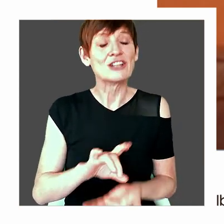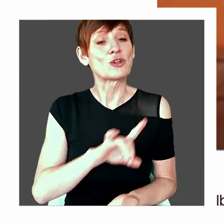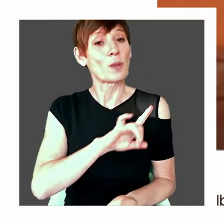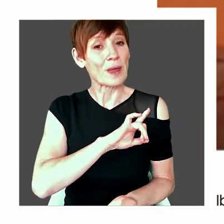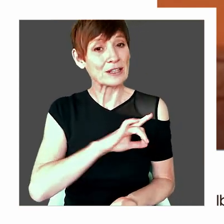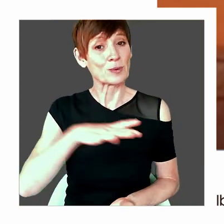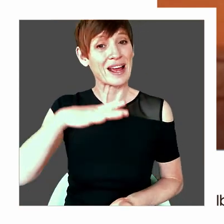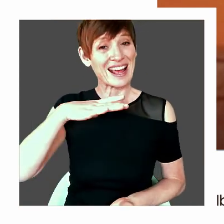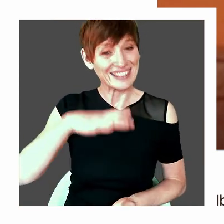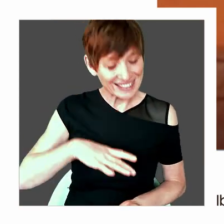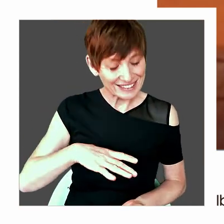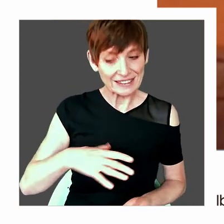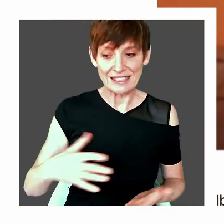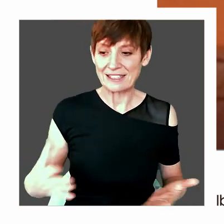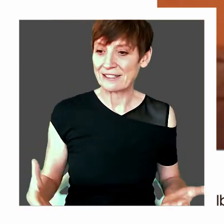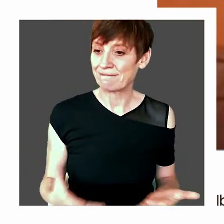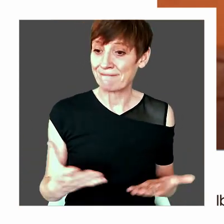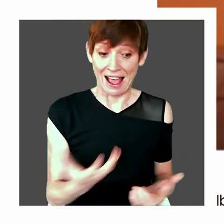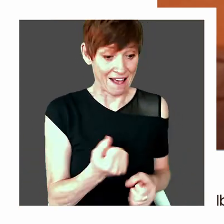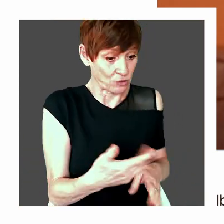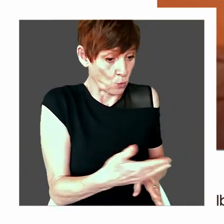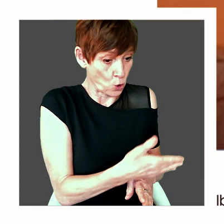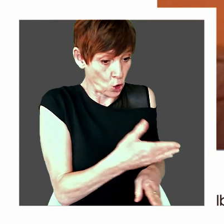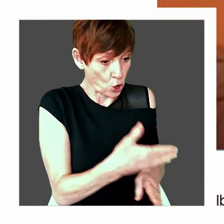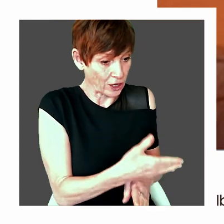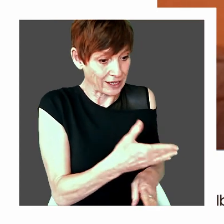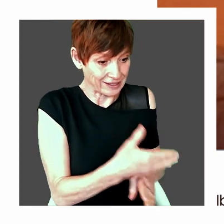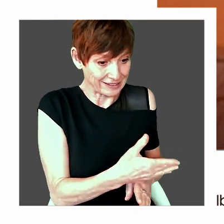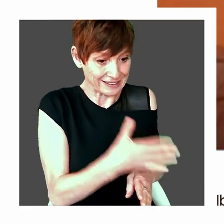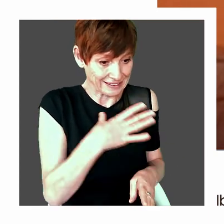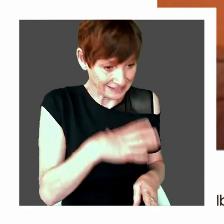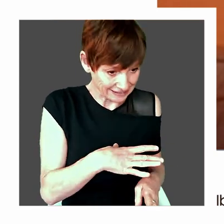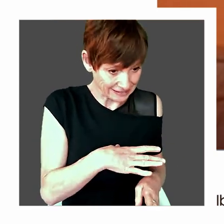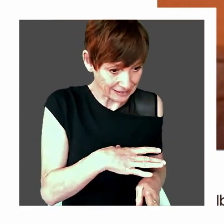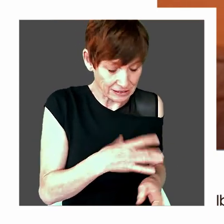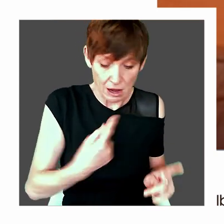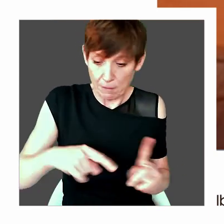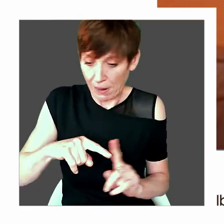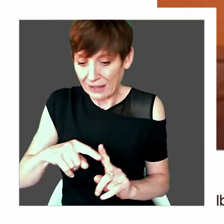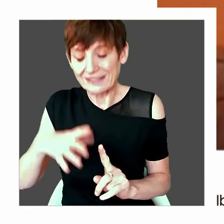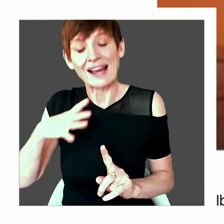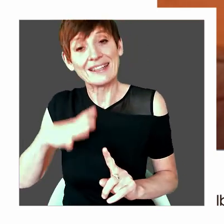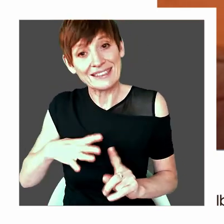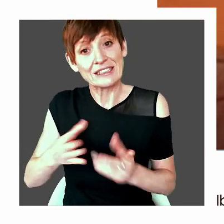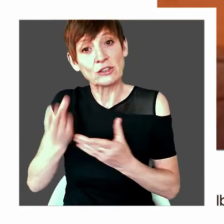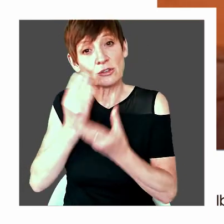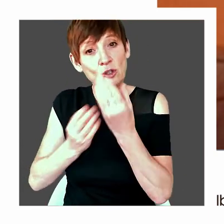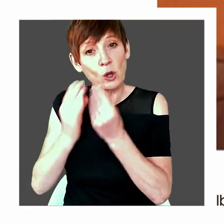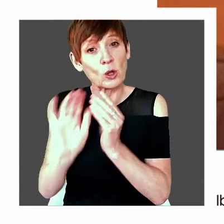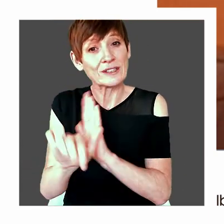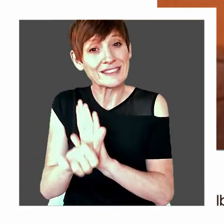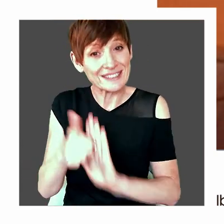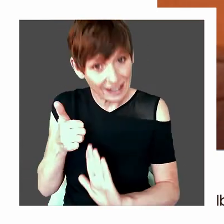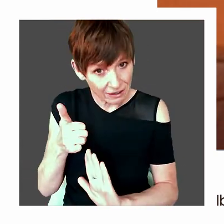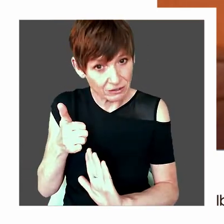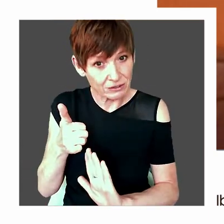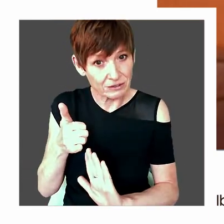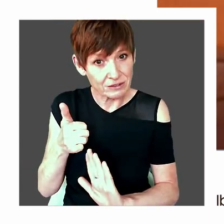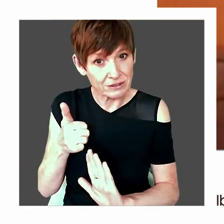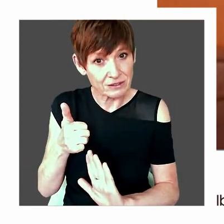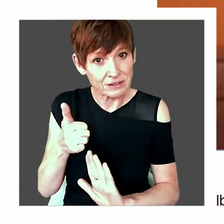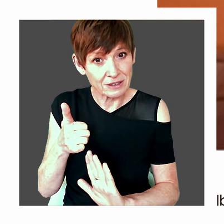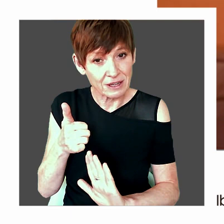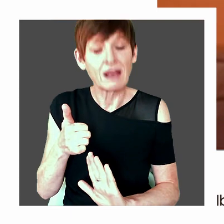or I needed to have work, but I also needed to learn skills to be in a position where I can say I can